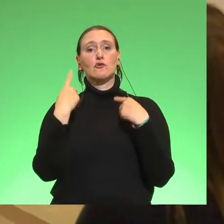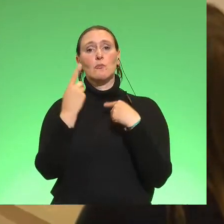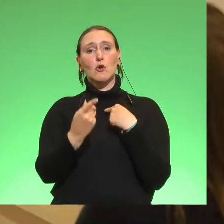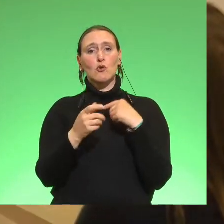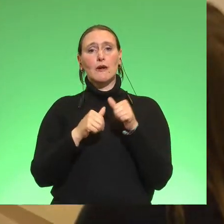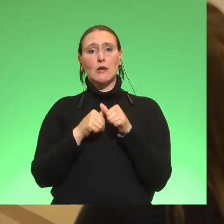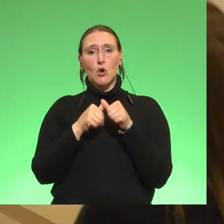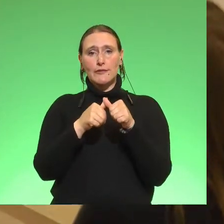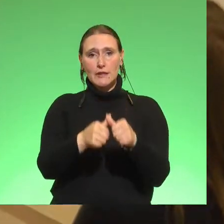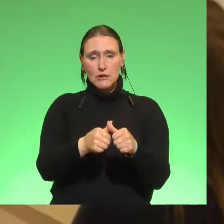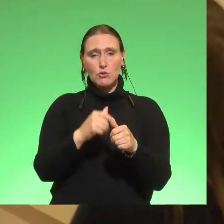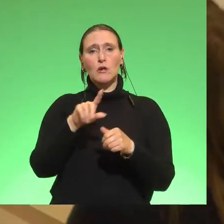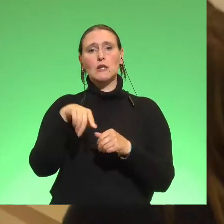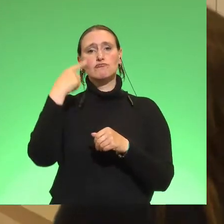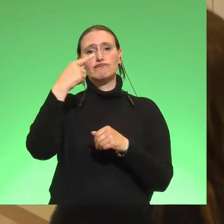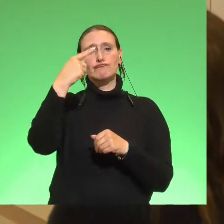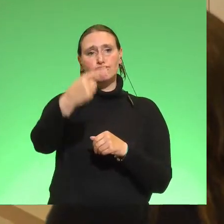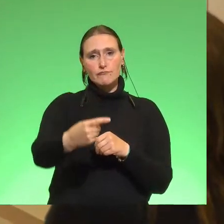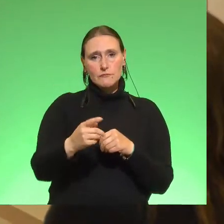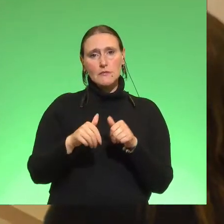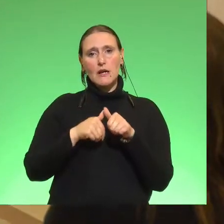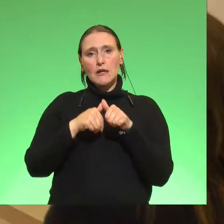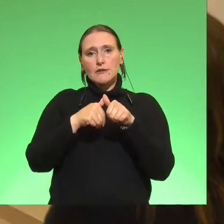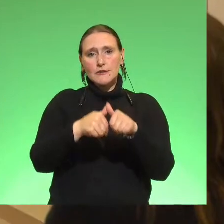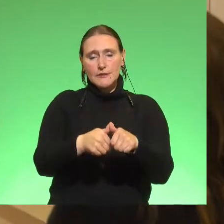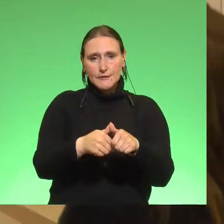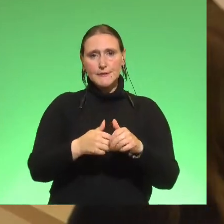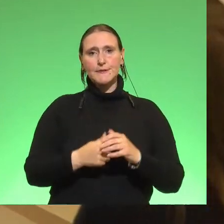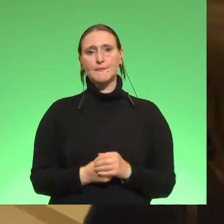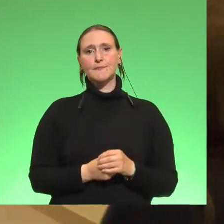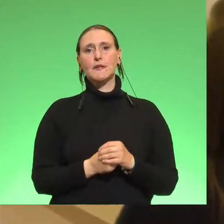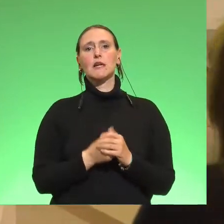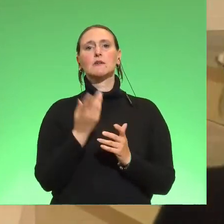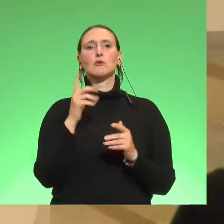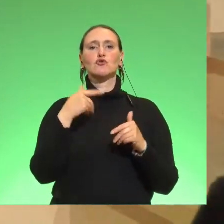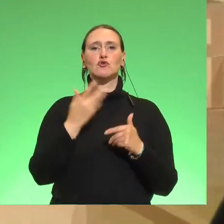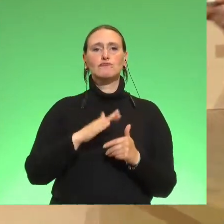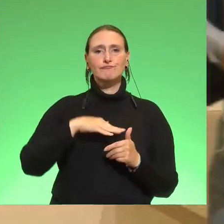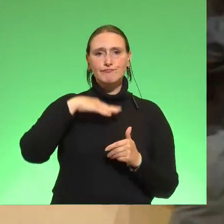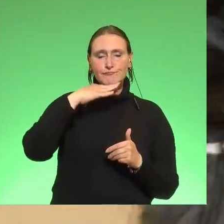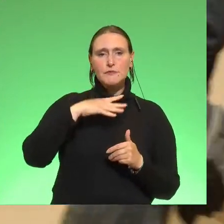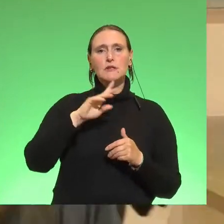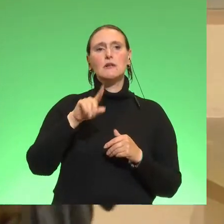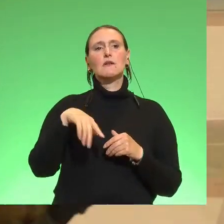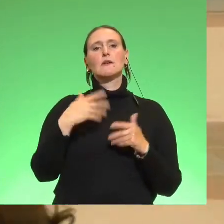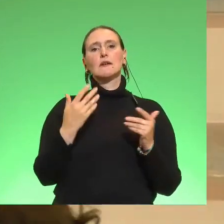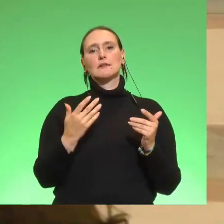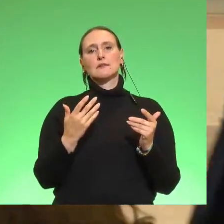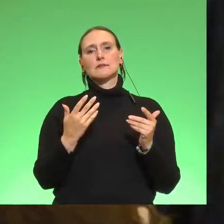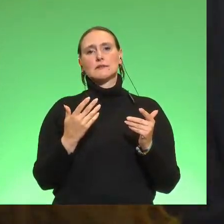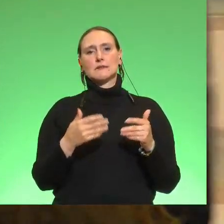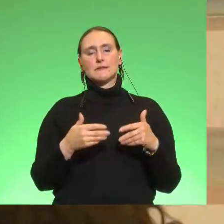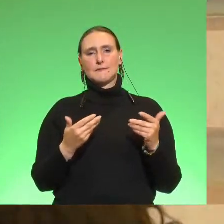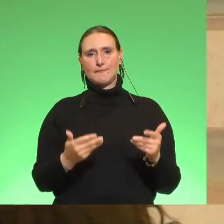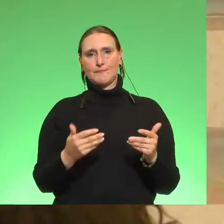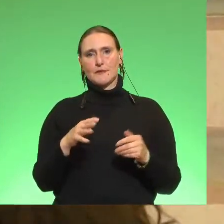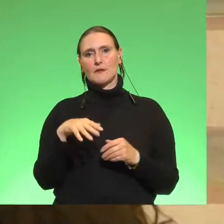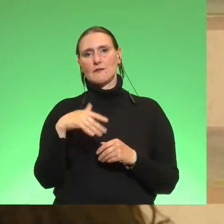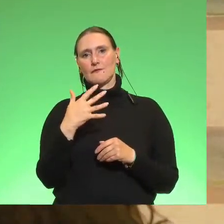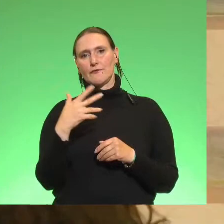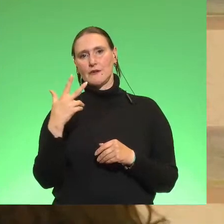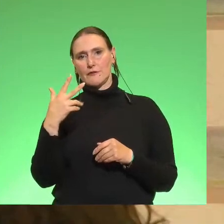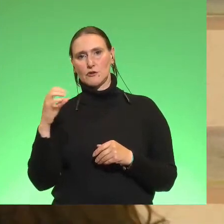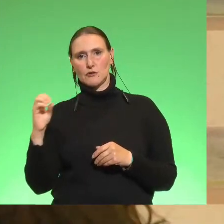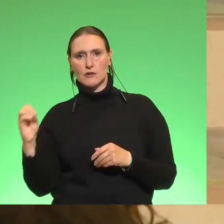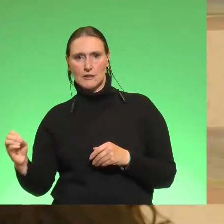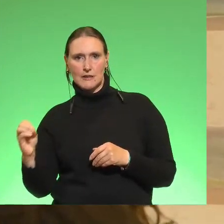Tomorrow is at 4 again with John Rosa, and at 5:30 we have Charles Esche. And welcome